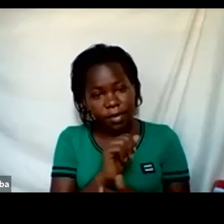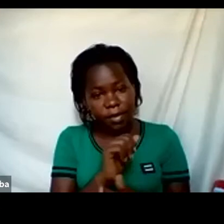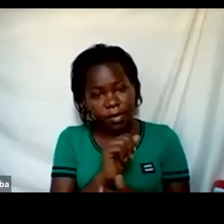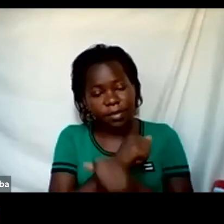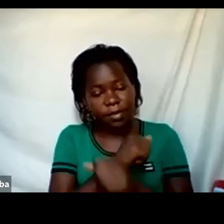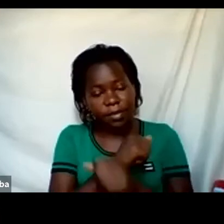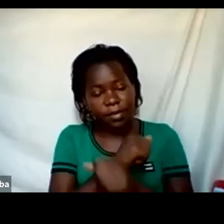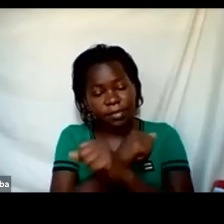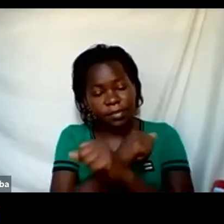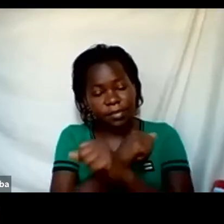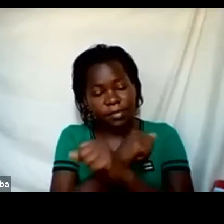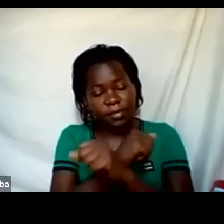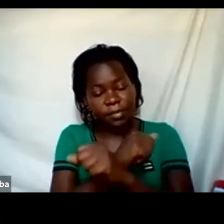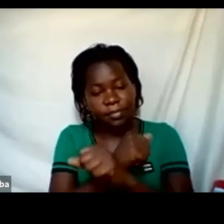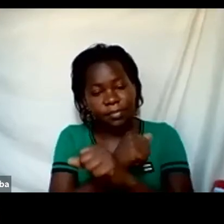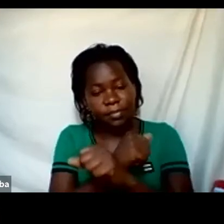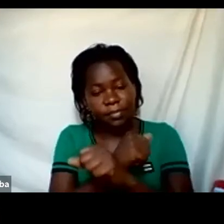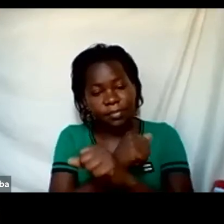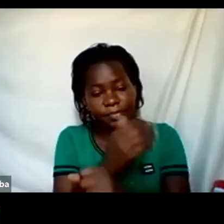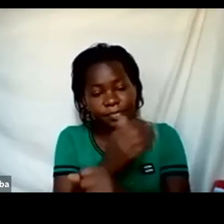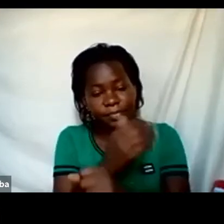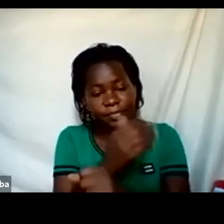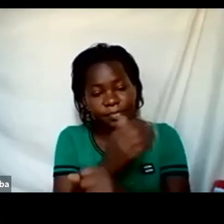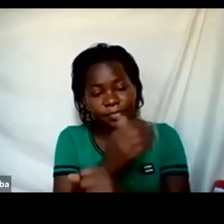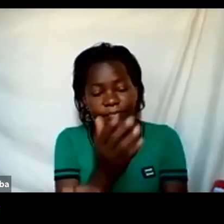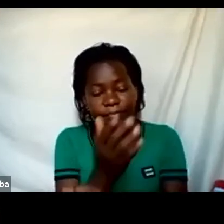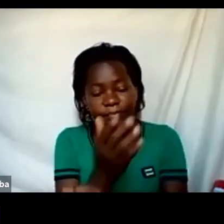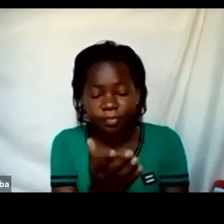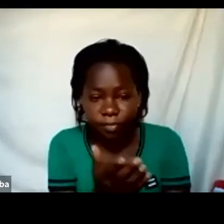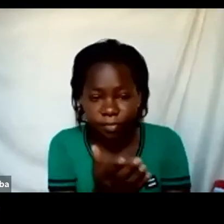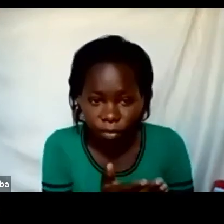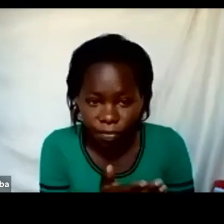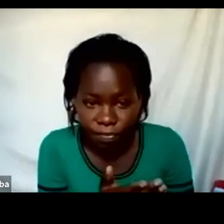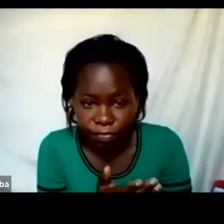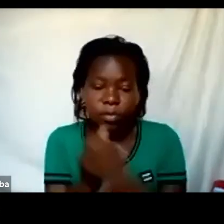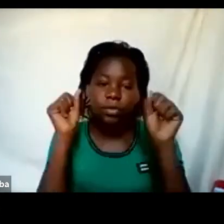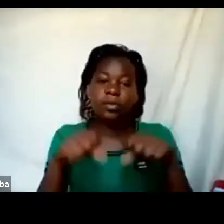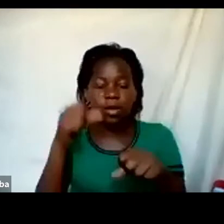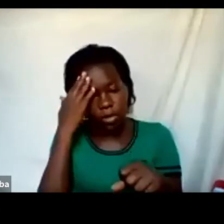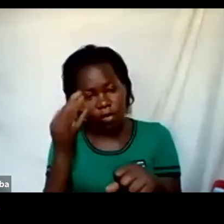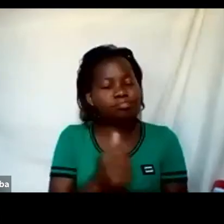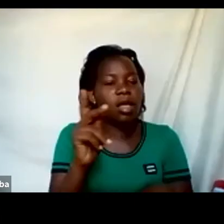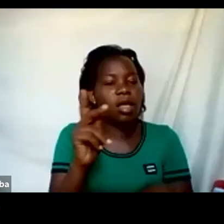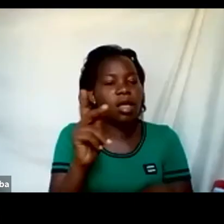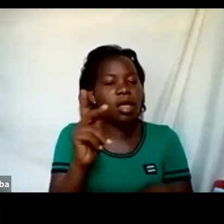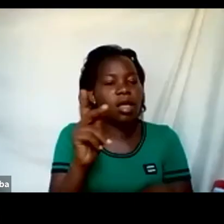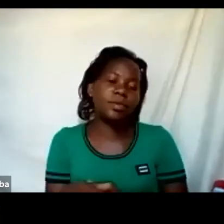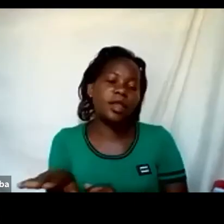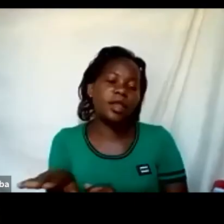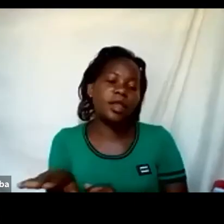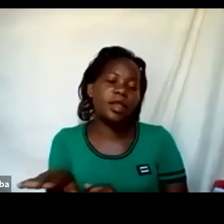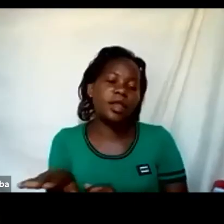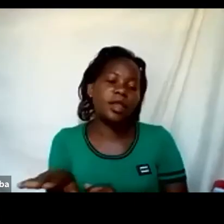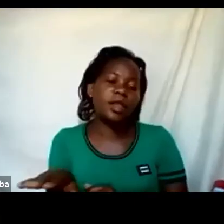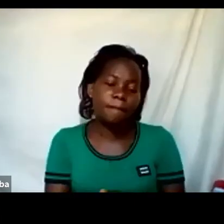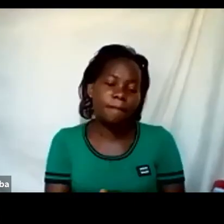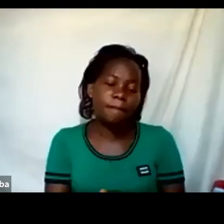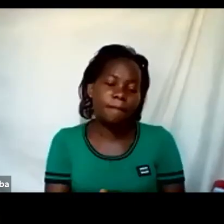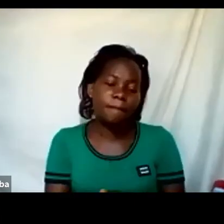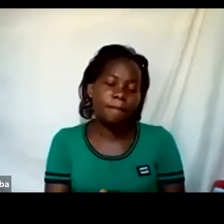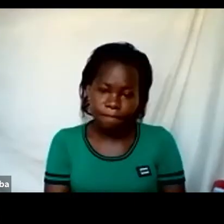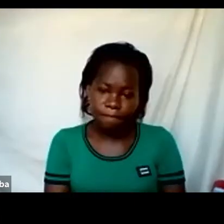concede where you don't have the expertise and engage the services of those who are experts in that area. Stay in your lane, do what you're very good at, but bring other people on board.